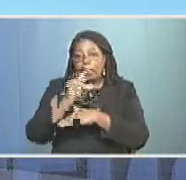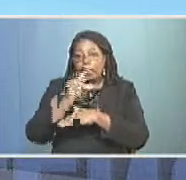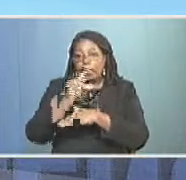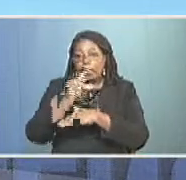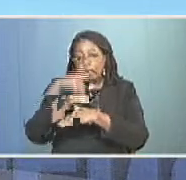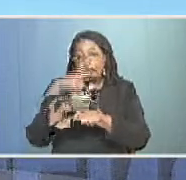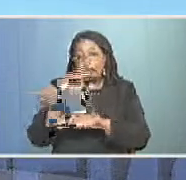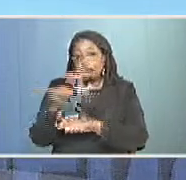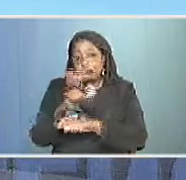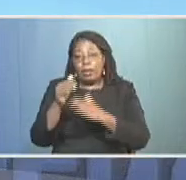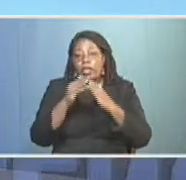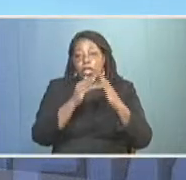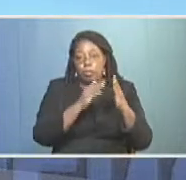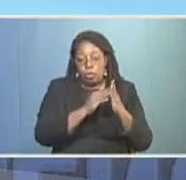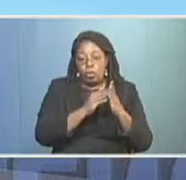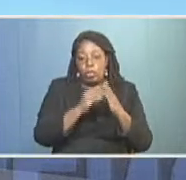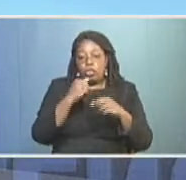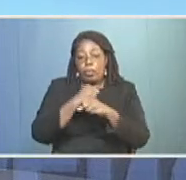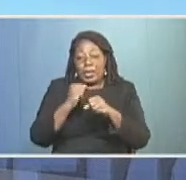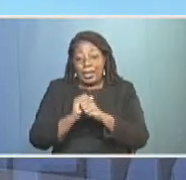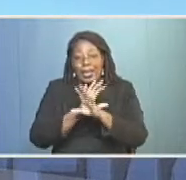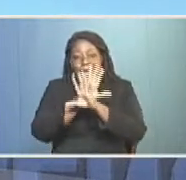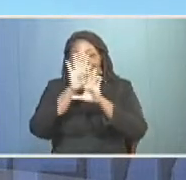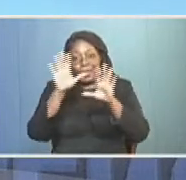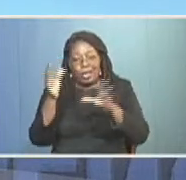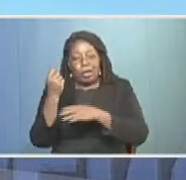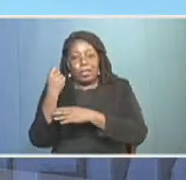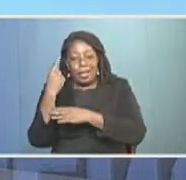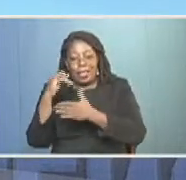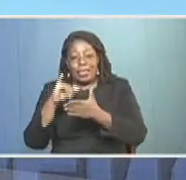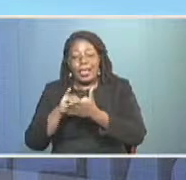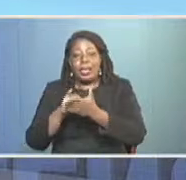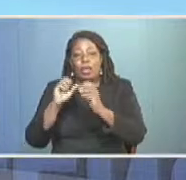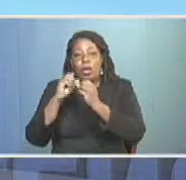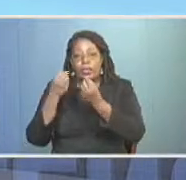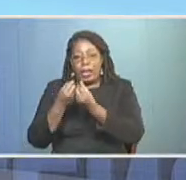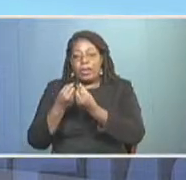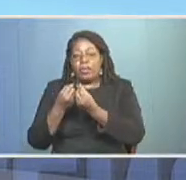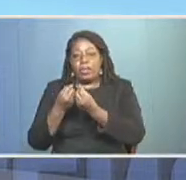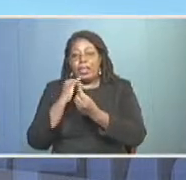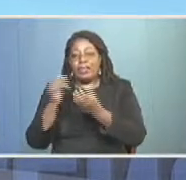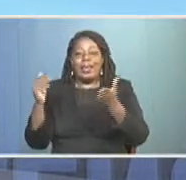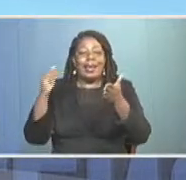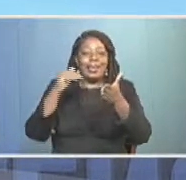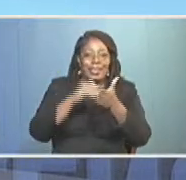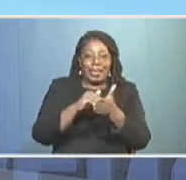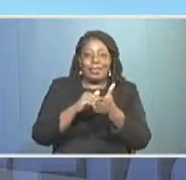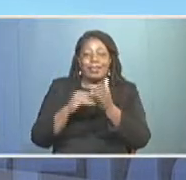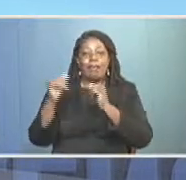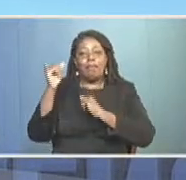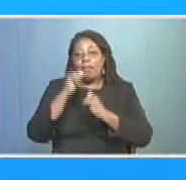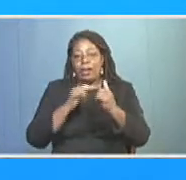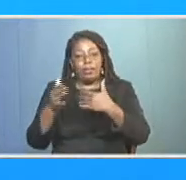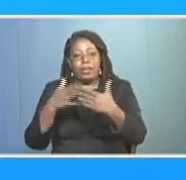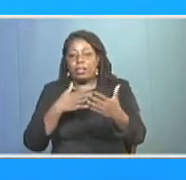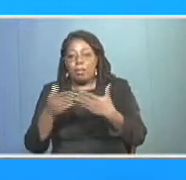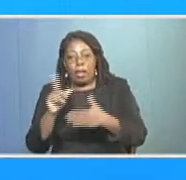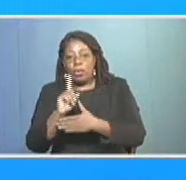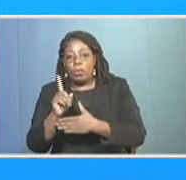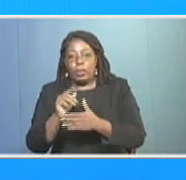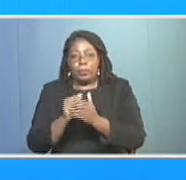Club, Mason-Smith making it clear that the organization stands against violence everywhere.